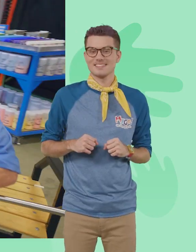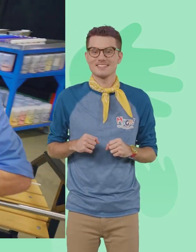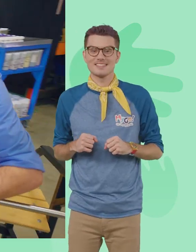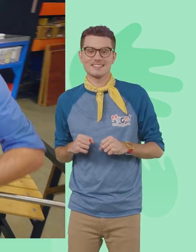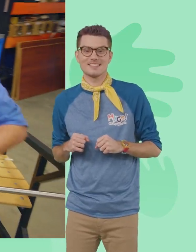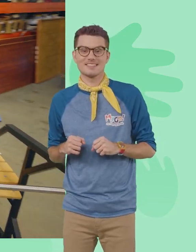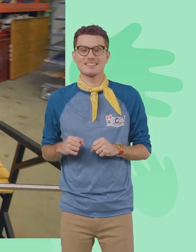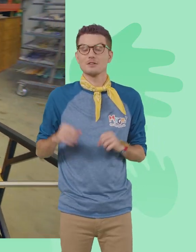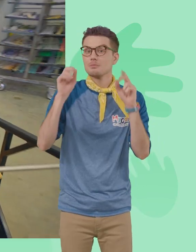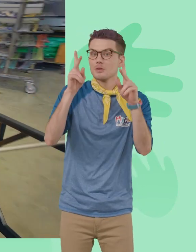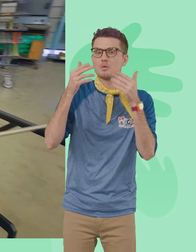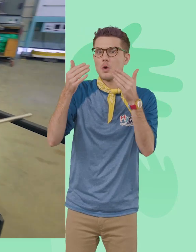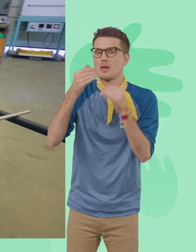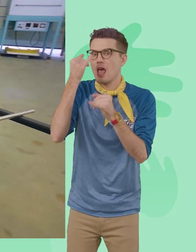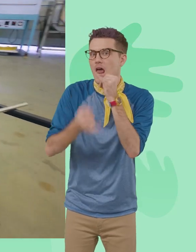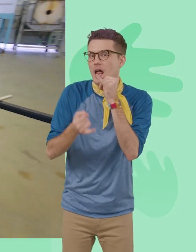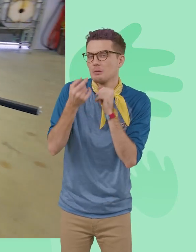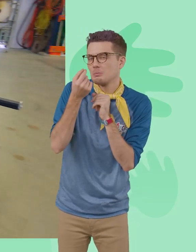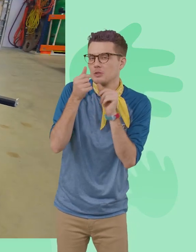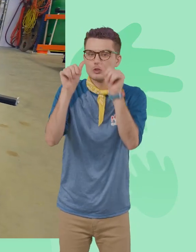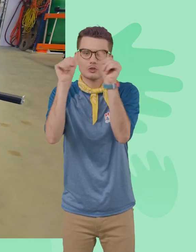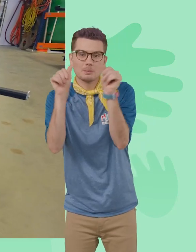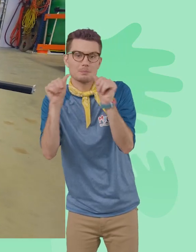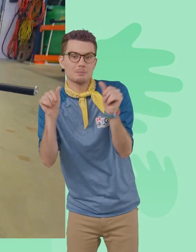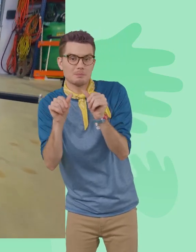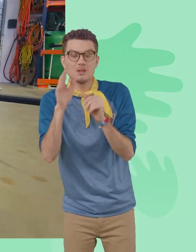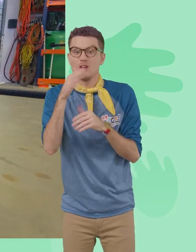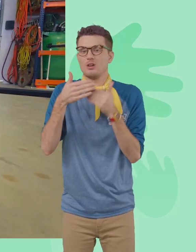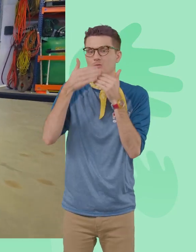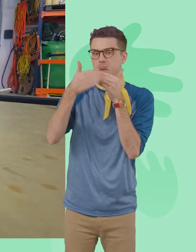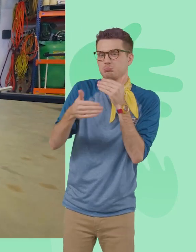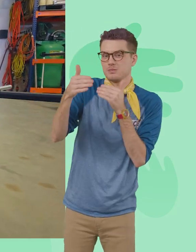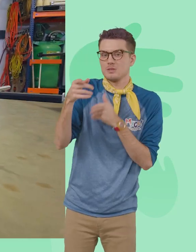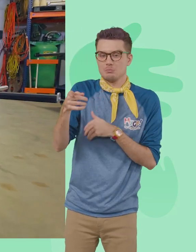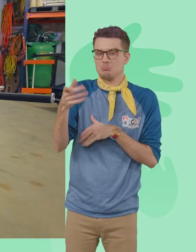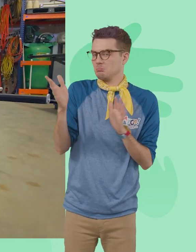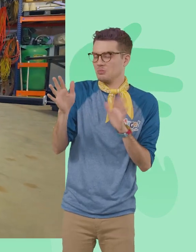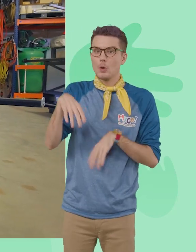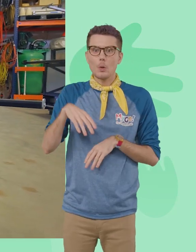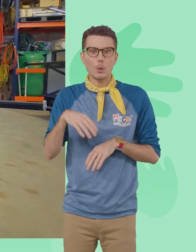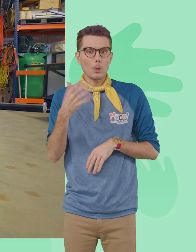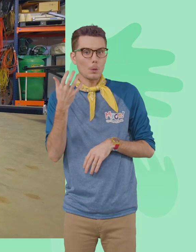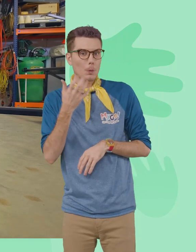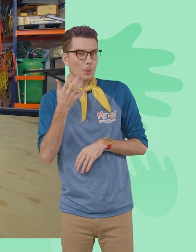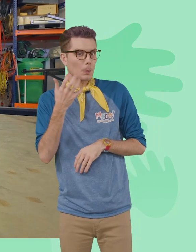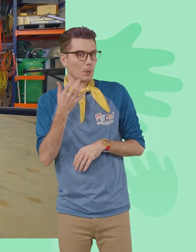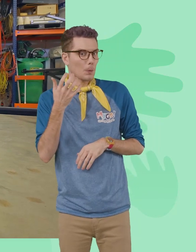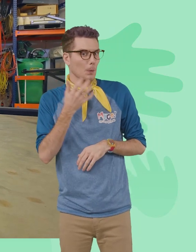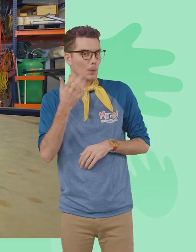Okay. I'm going to do the last bit of shaping. And then from there. Whoa.